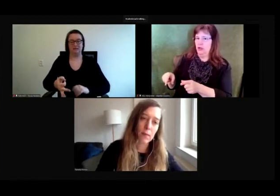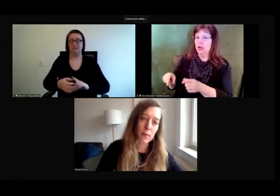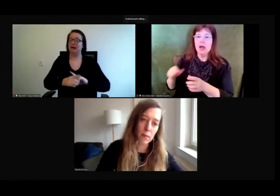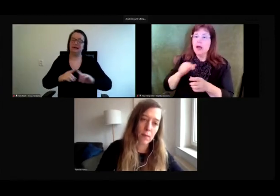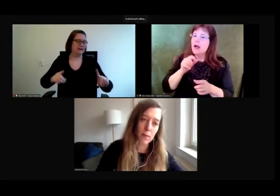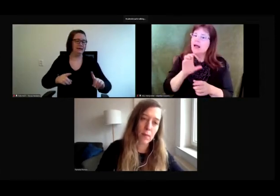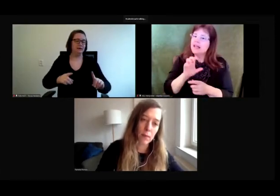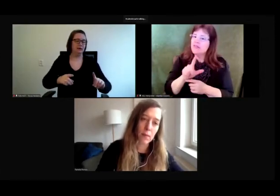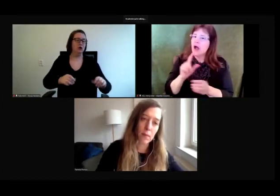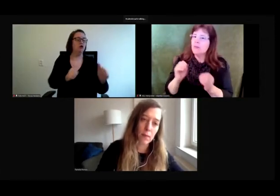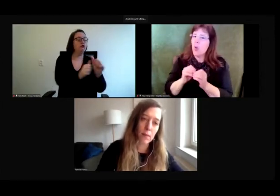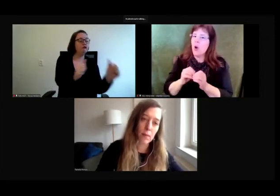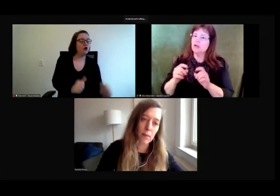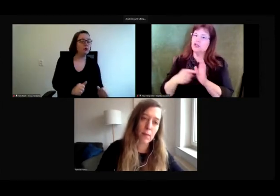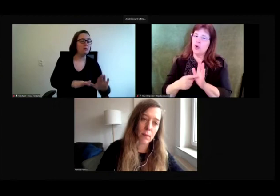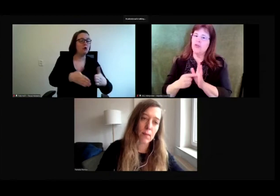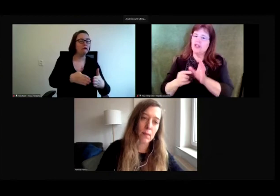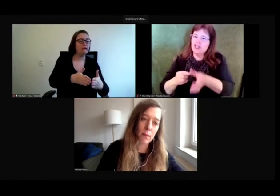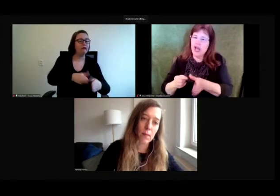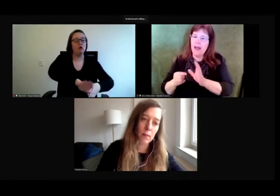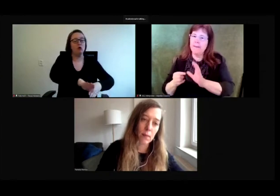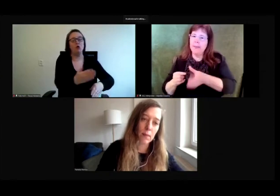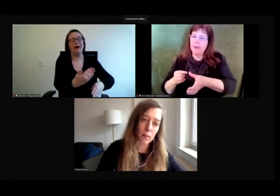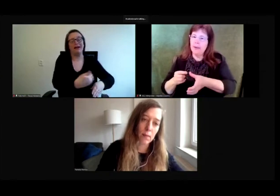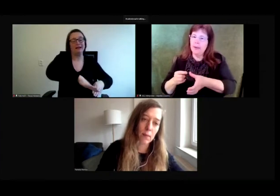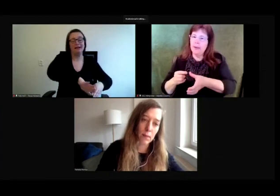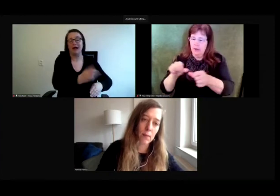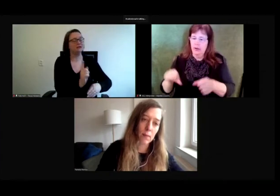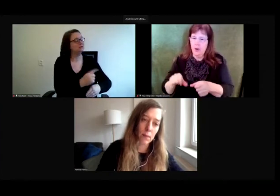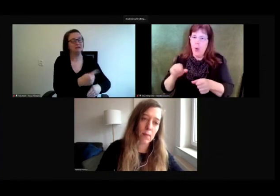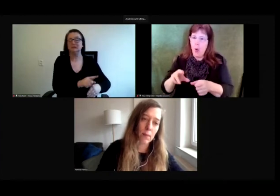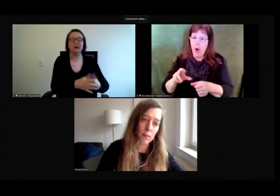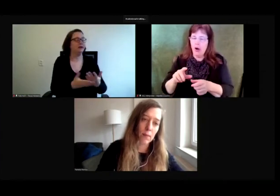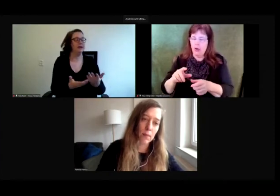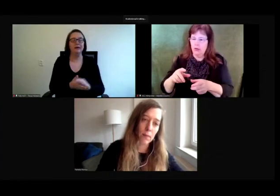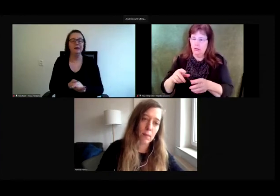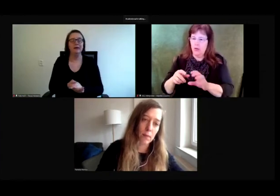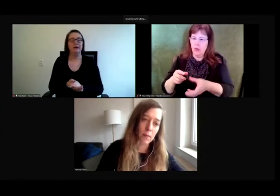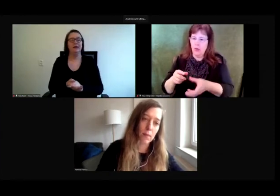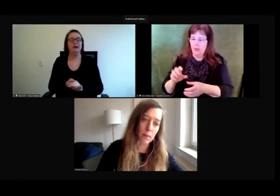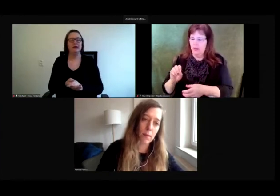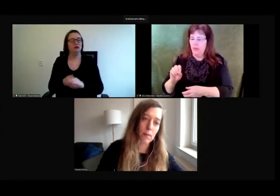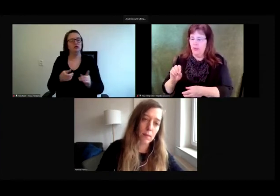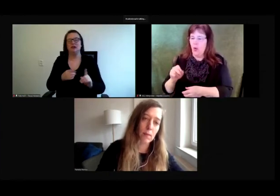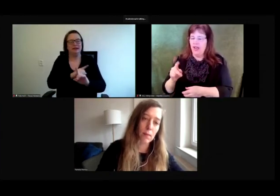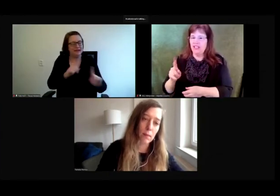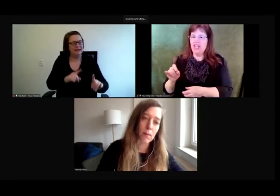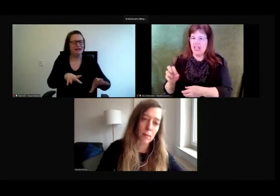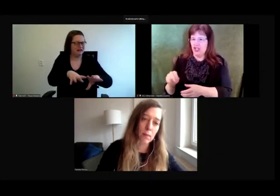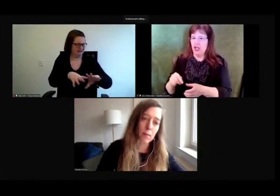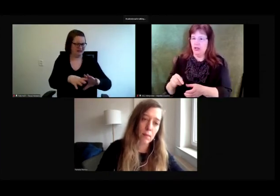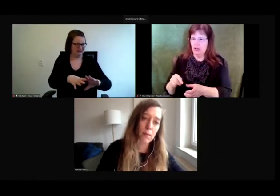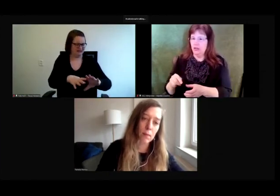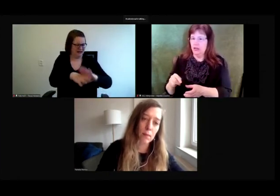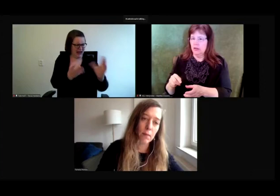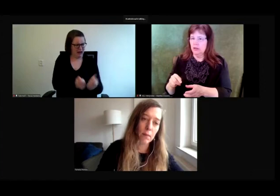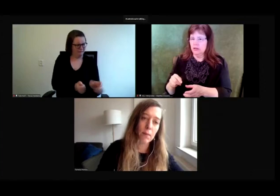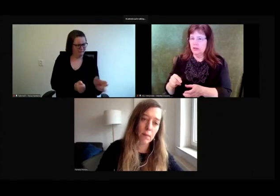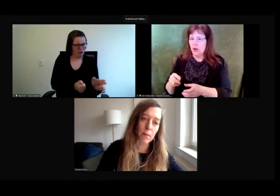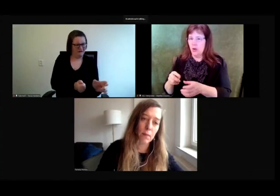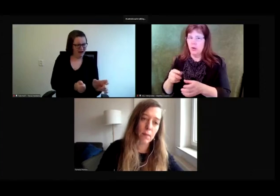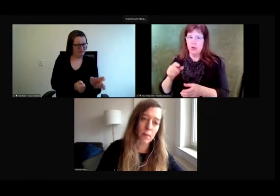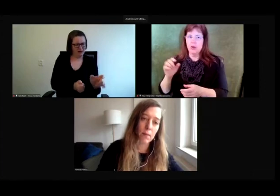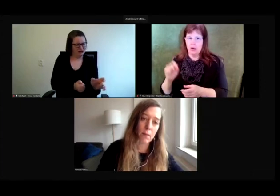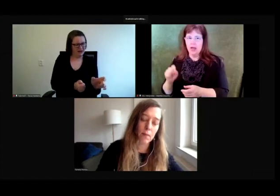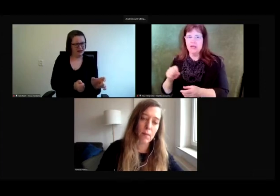shape or orientation. So they are not this more depicting the whole thing than the classifiers. So yes,